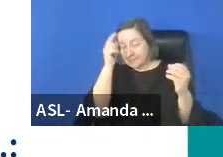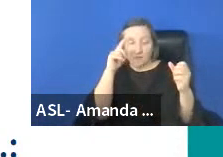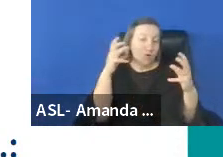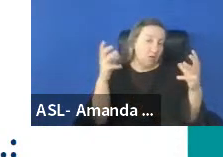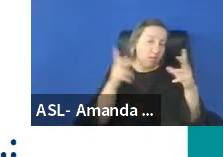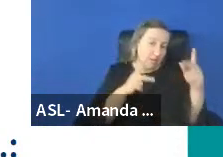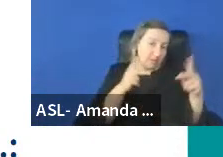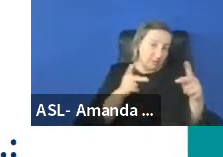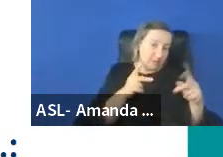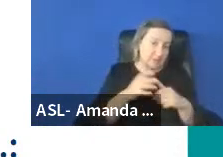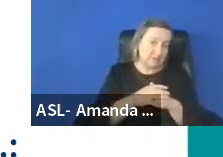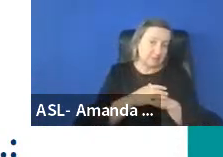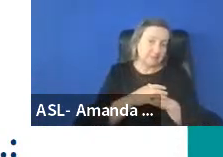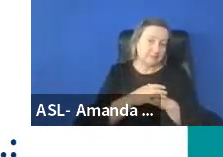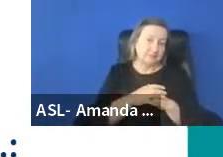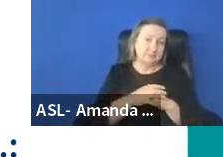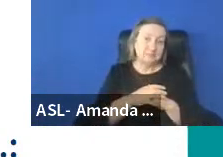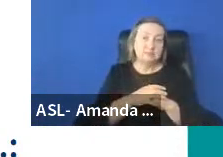We know that